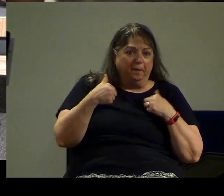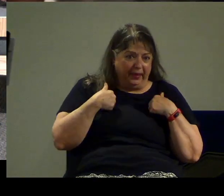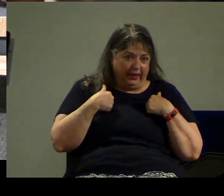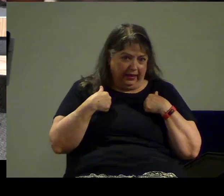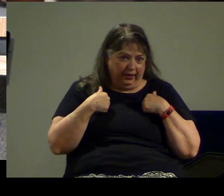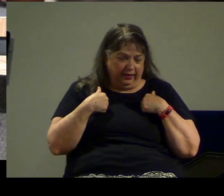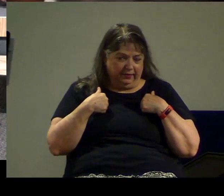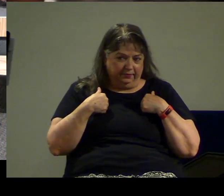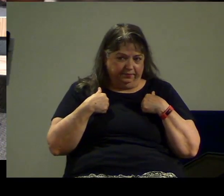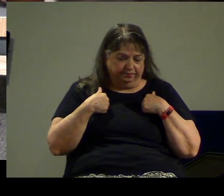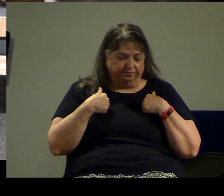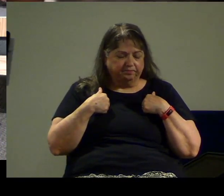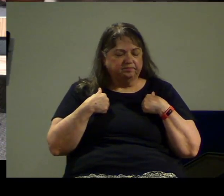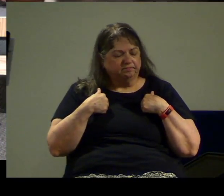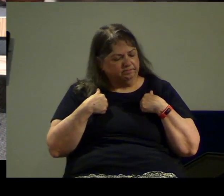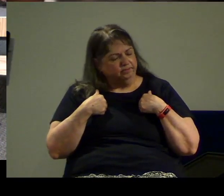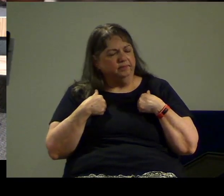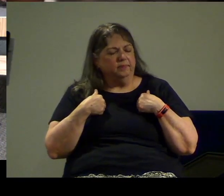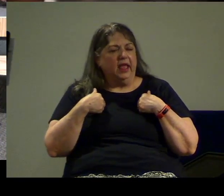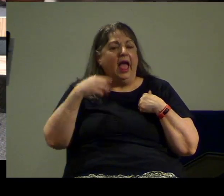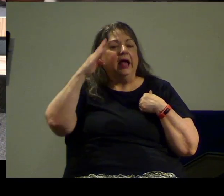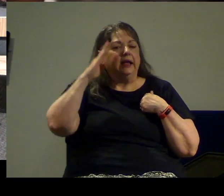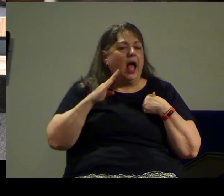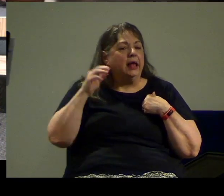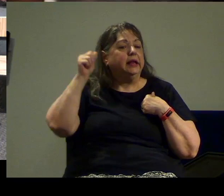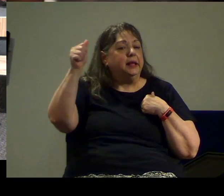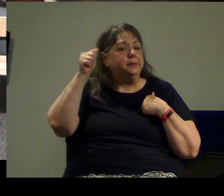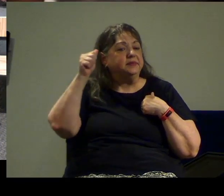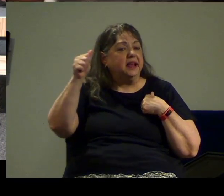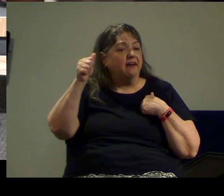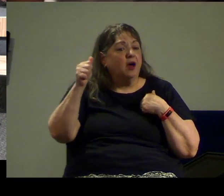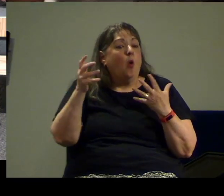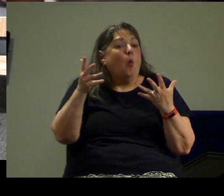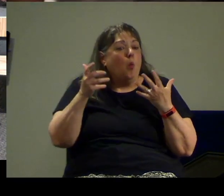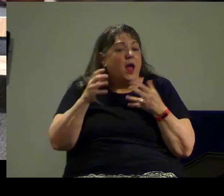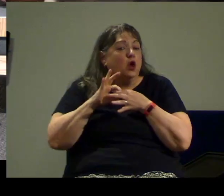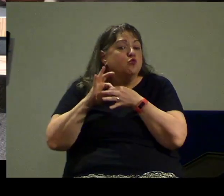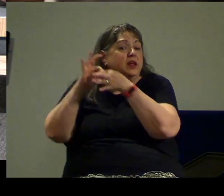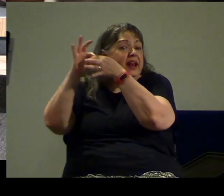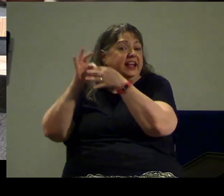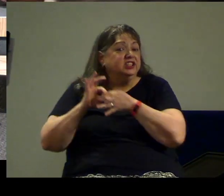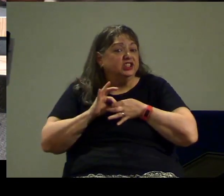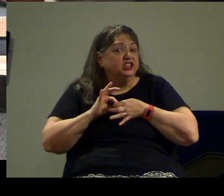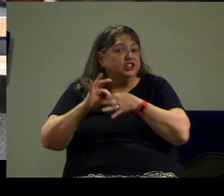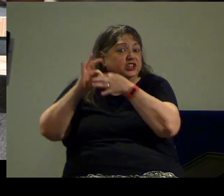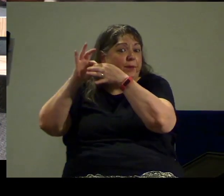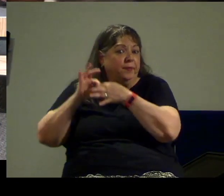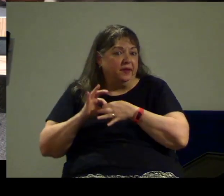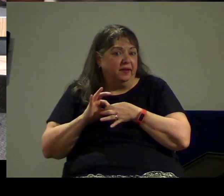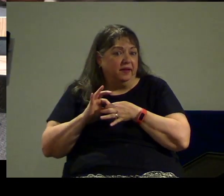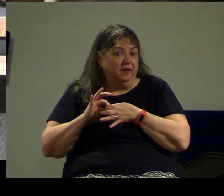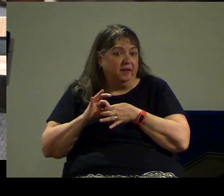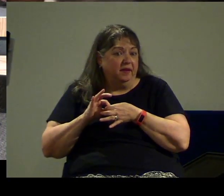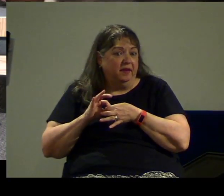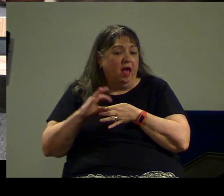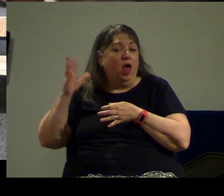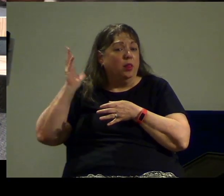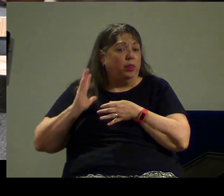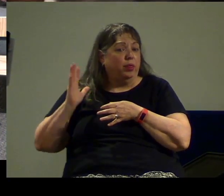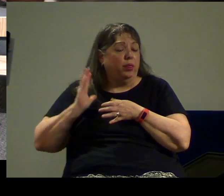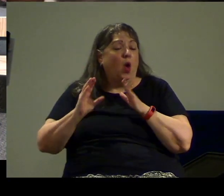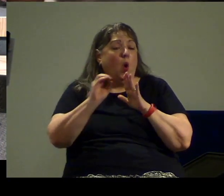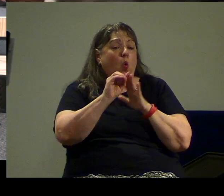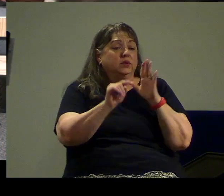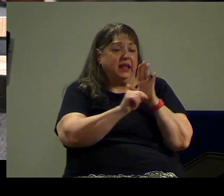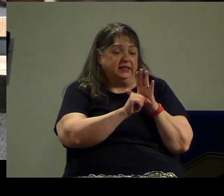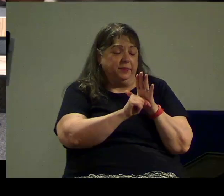Holy Spirit will abide in you. God is a God of relationships. In the Old Testament, when he built the tabernacle, he told